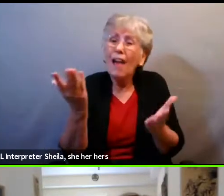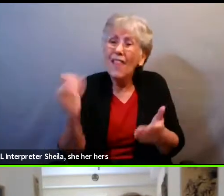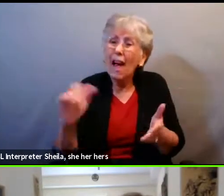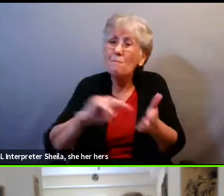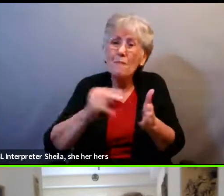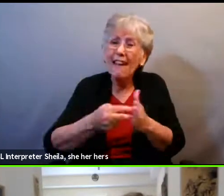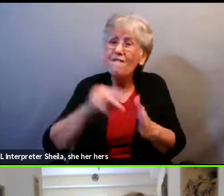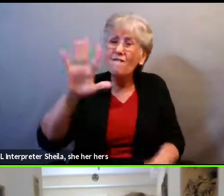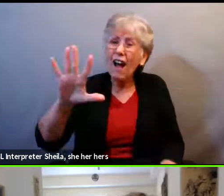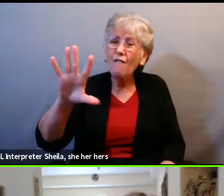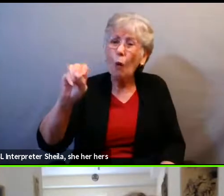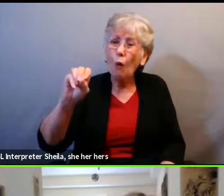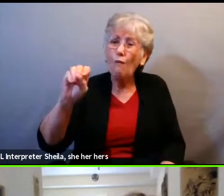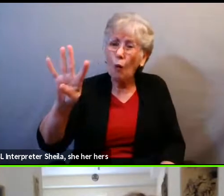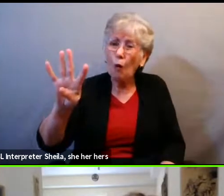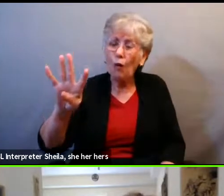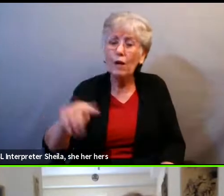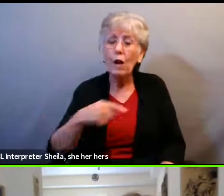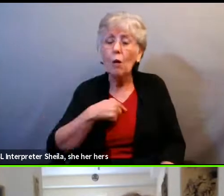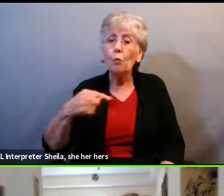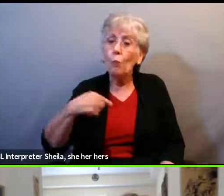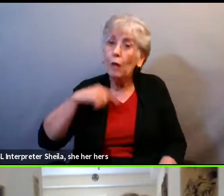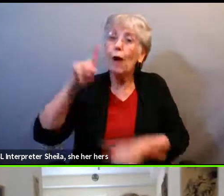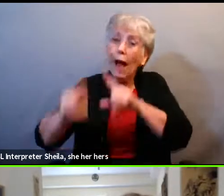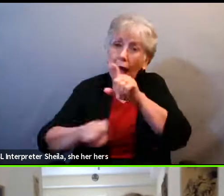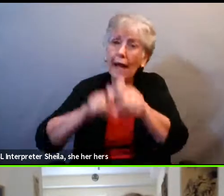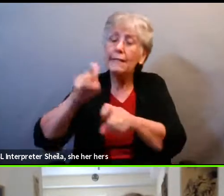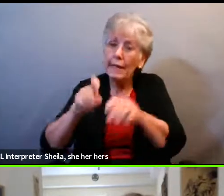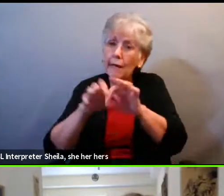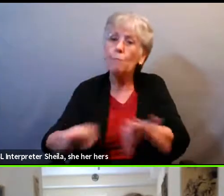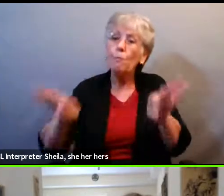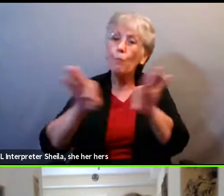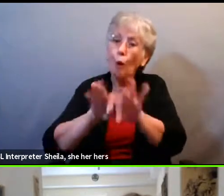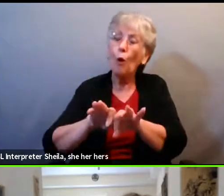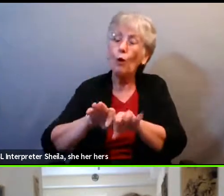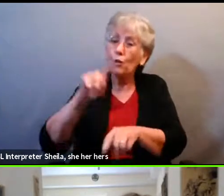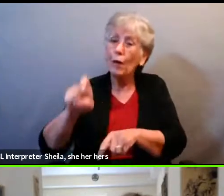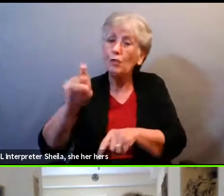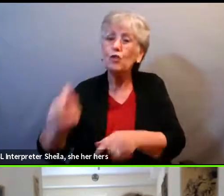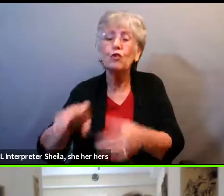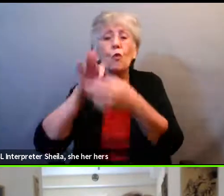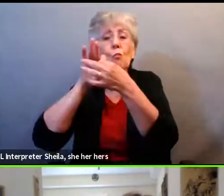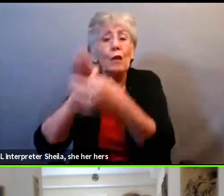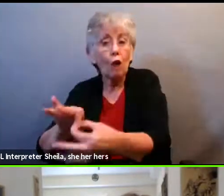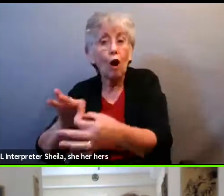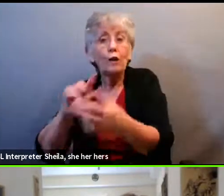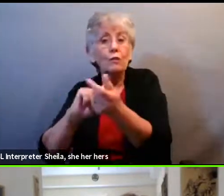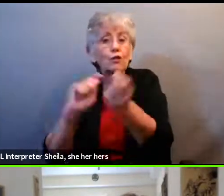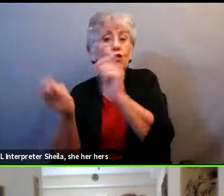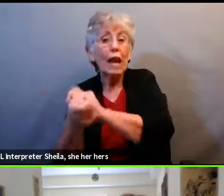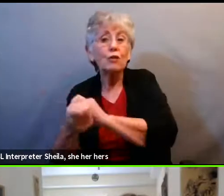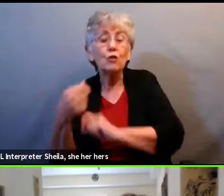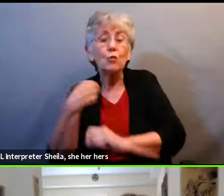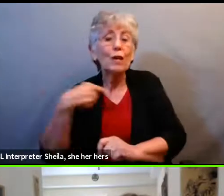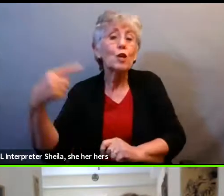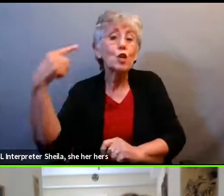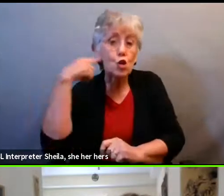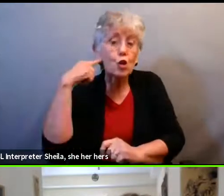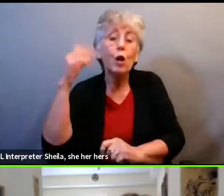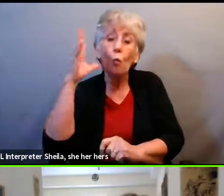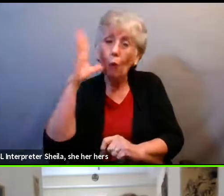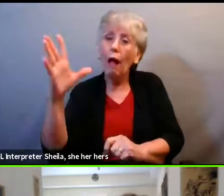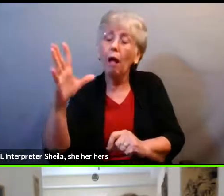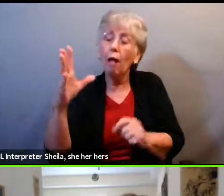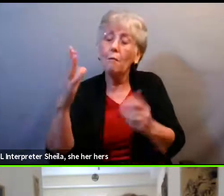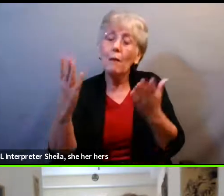were asking quite substantive questions about the changes that we were hearing were being